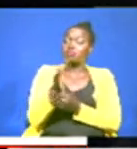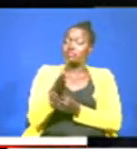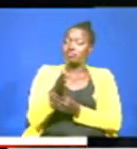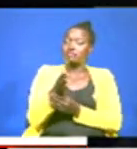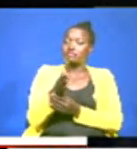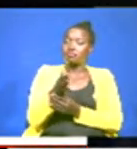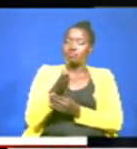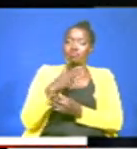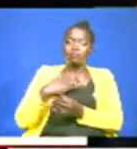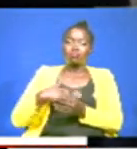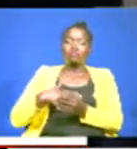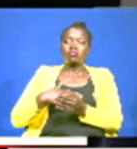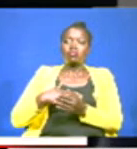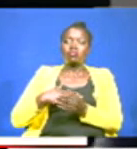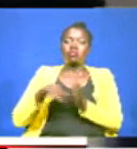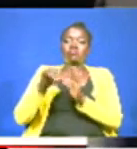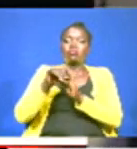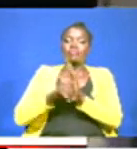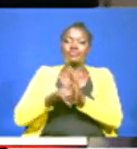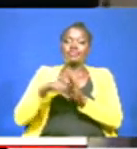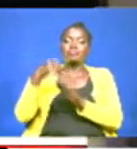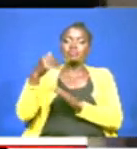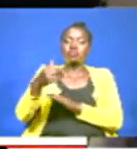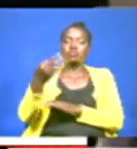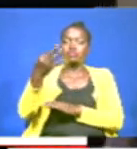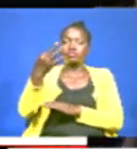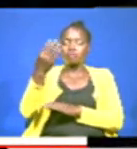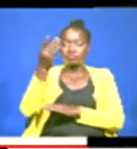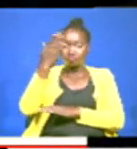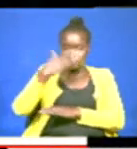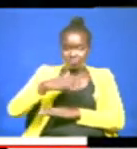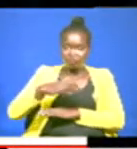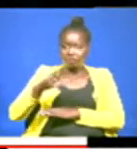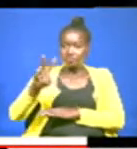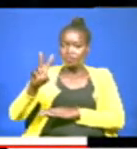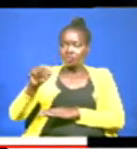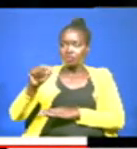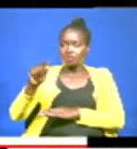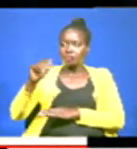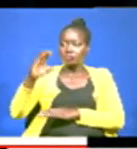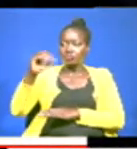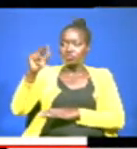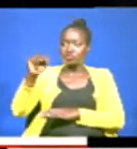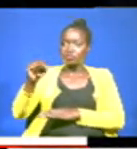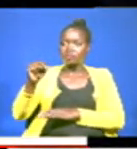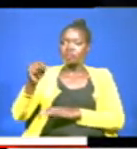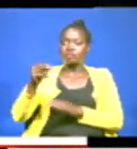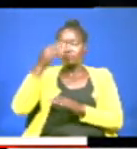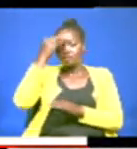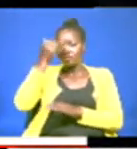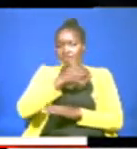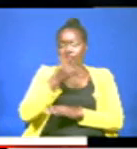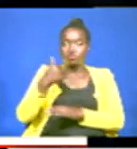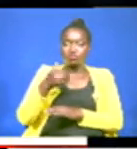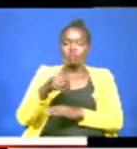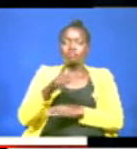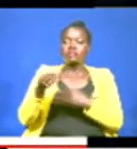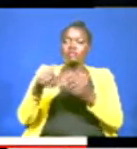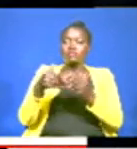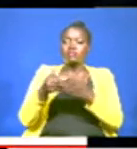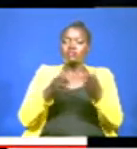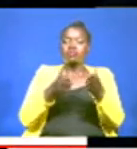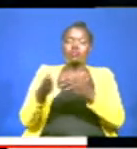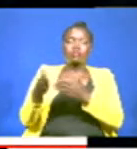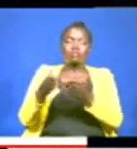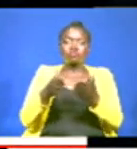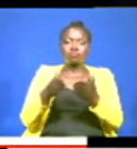body is lying in state for the next 3 days at the Vatican, and Catholic faithful from across the world will get the opportunity to view the body as